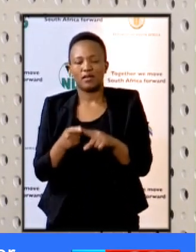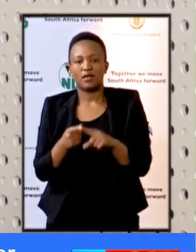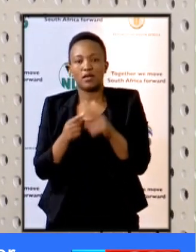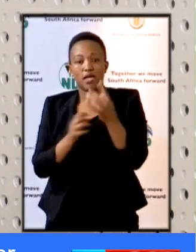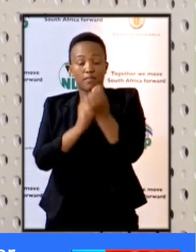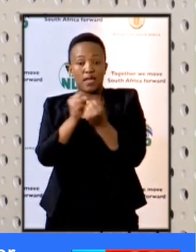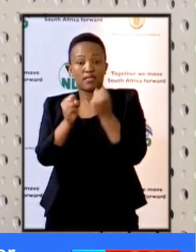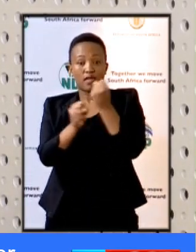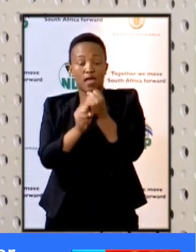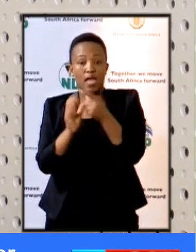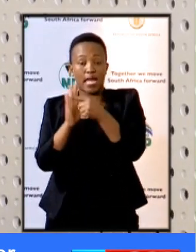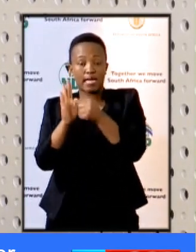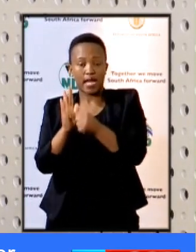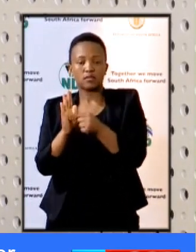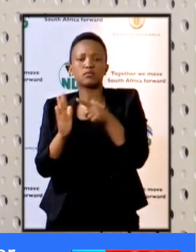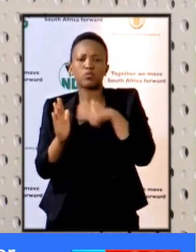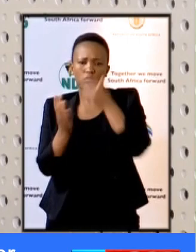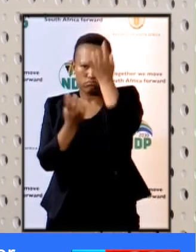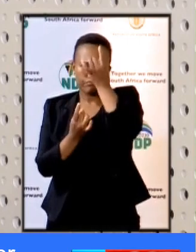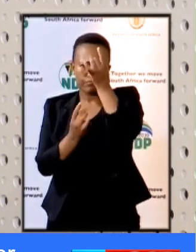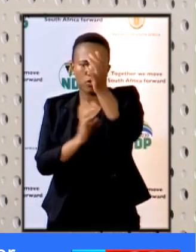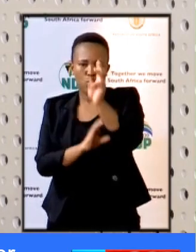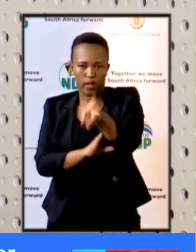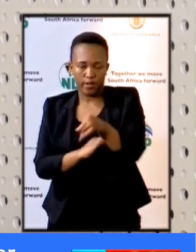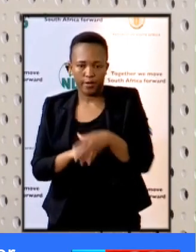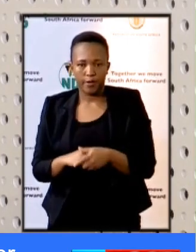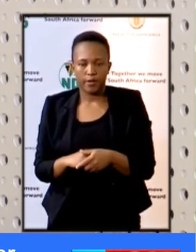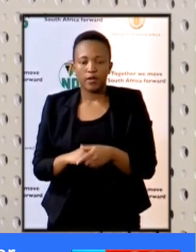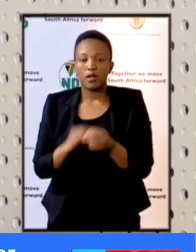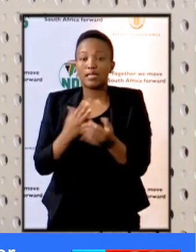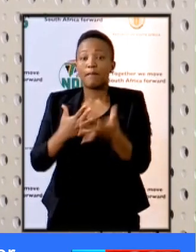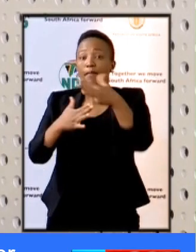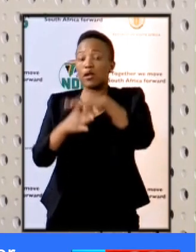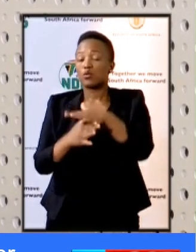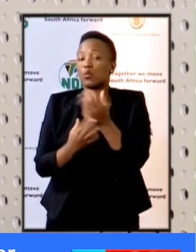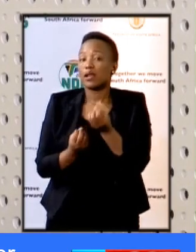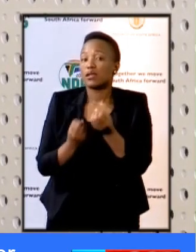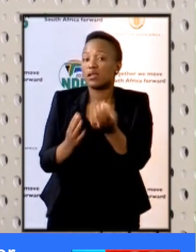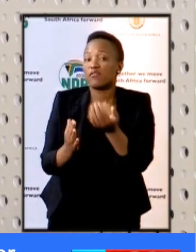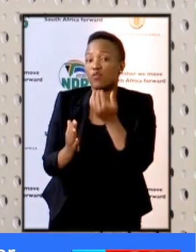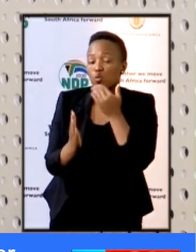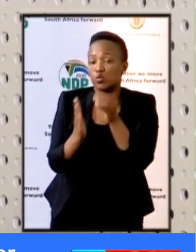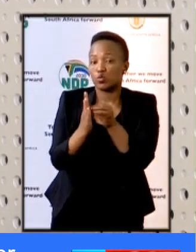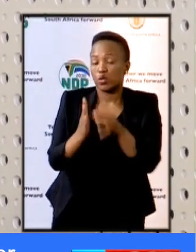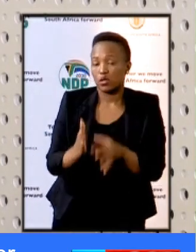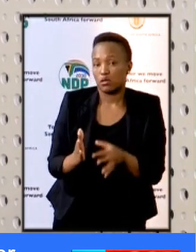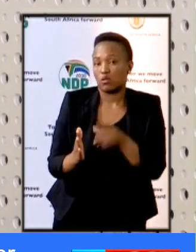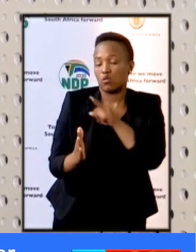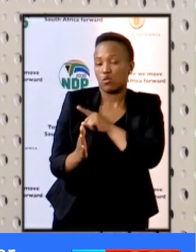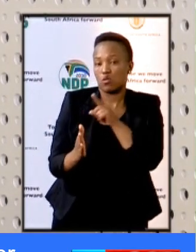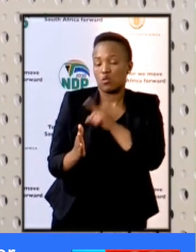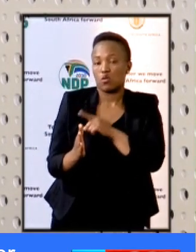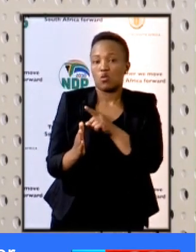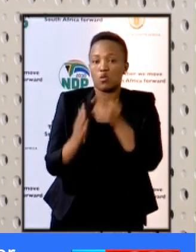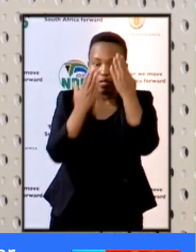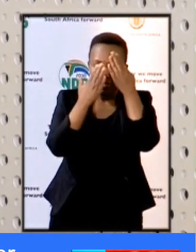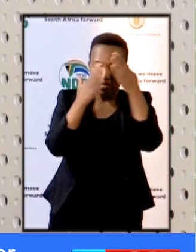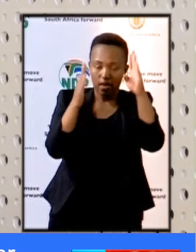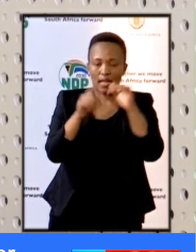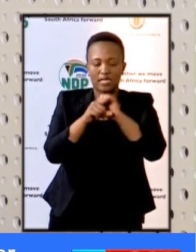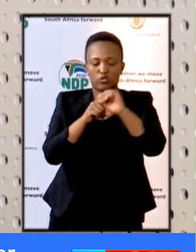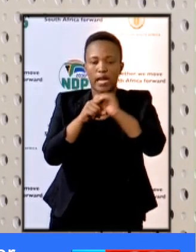calendar, which we will also release. Priority will be given to students doing the General Education and Training